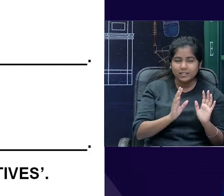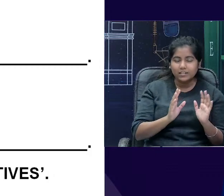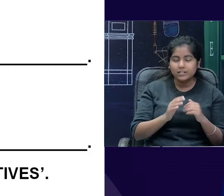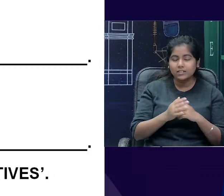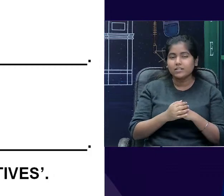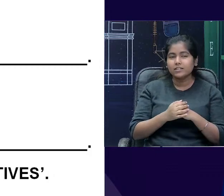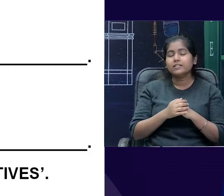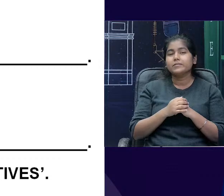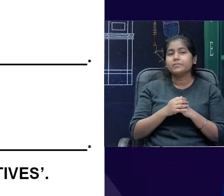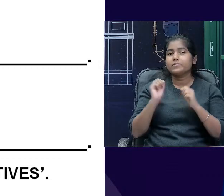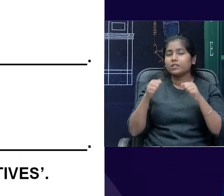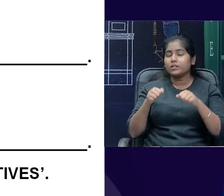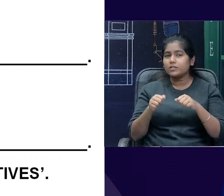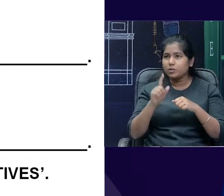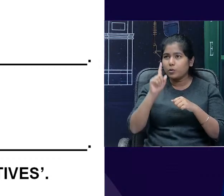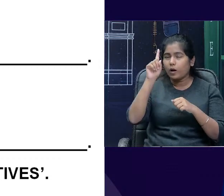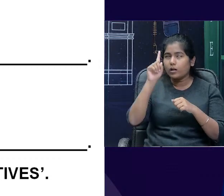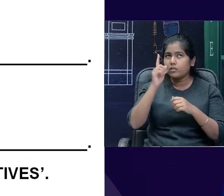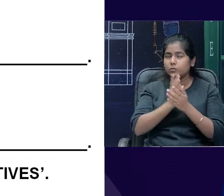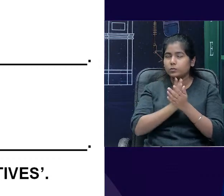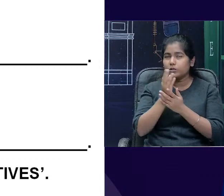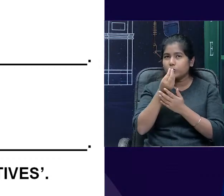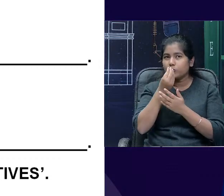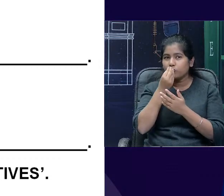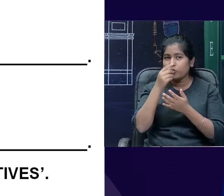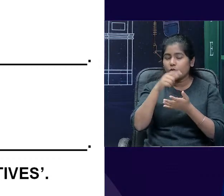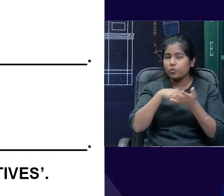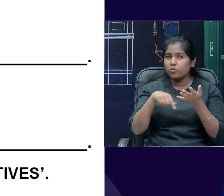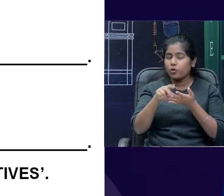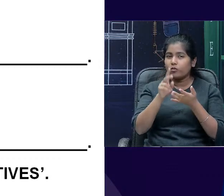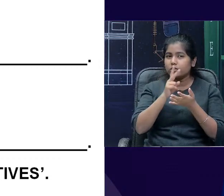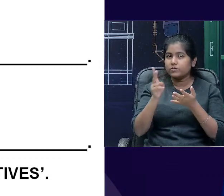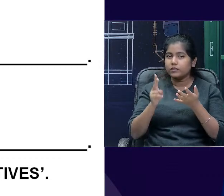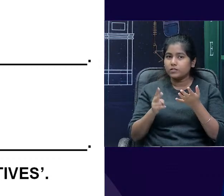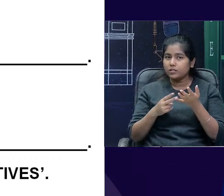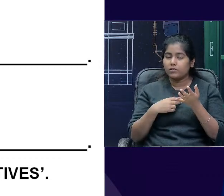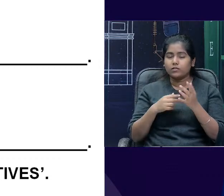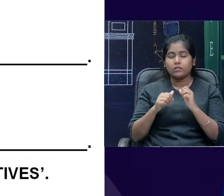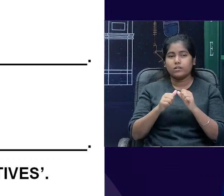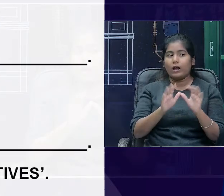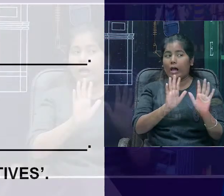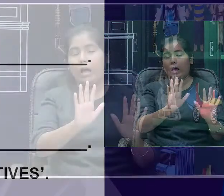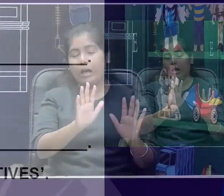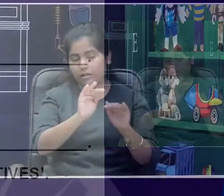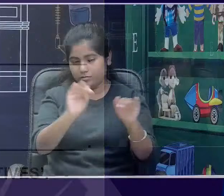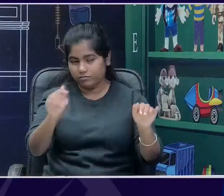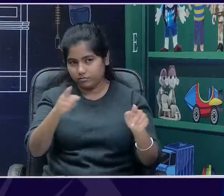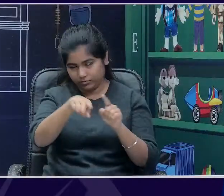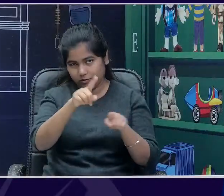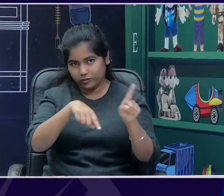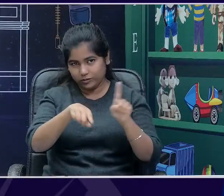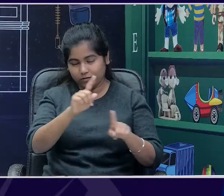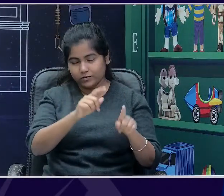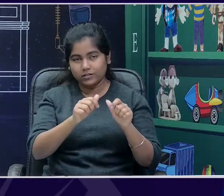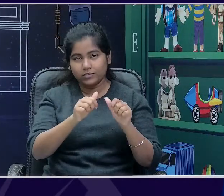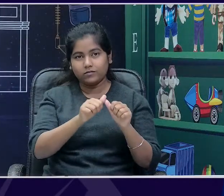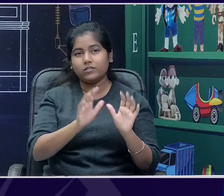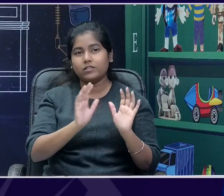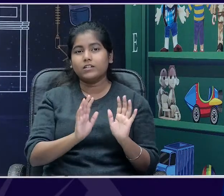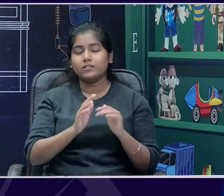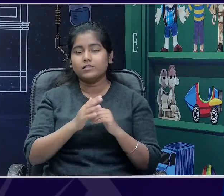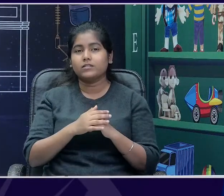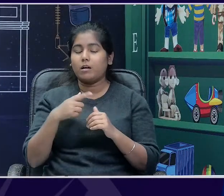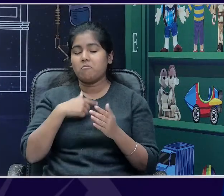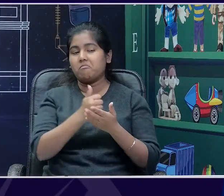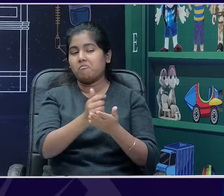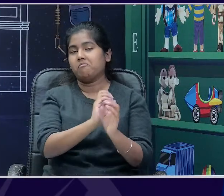the one type of food that is that includes dal. our students will write. Let me try, but I won't help them. But you are